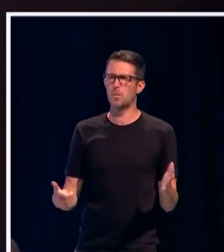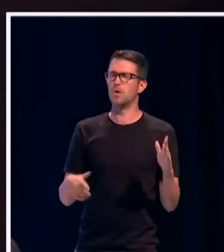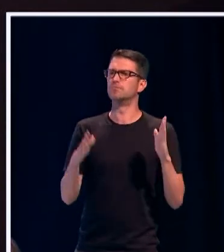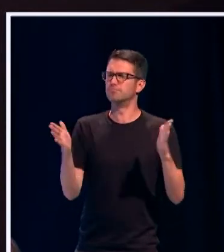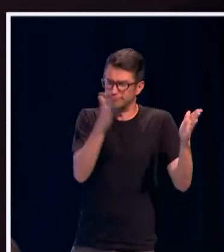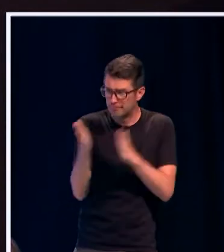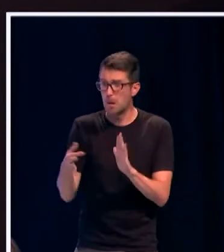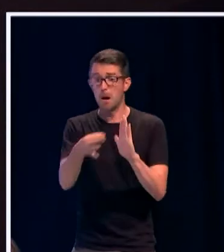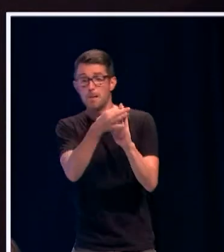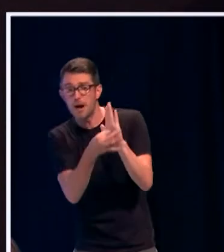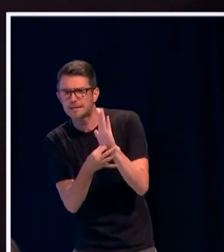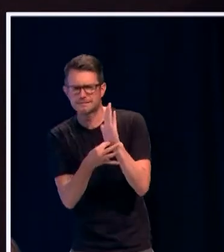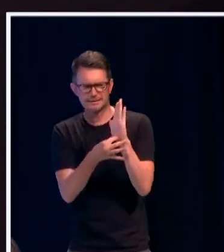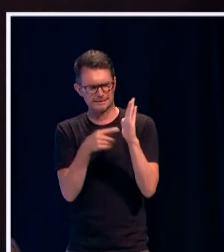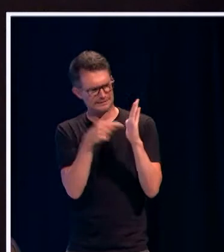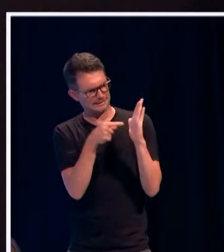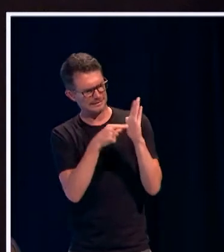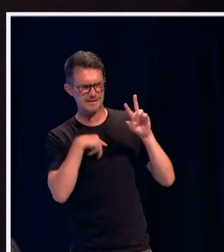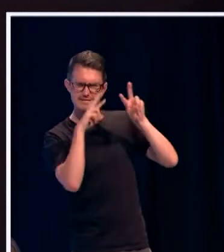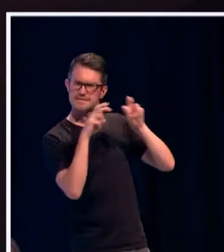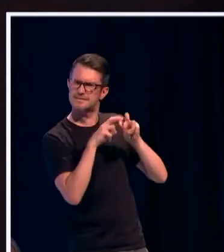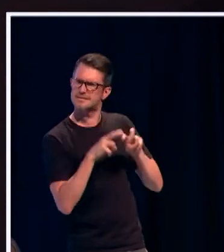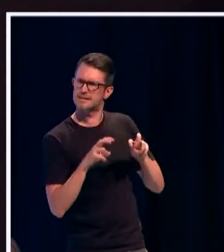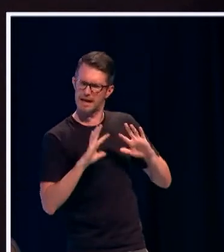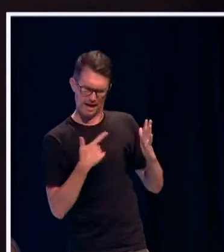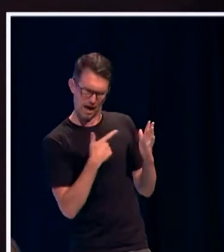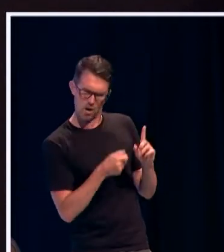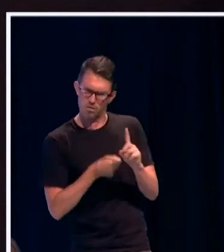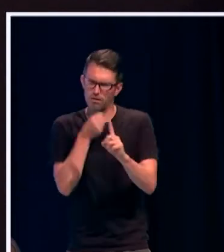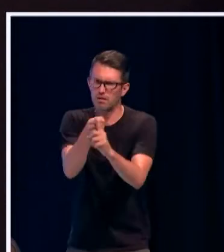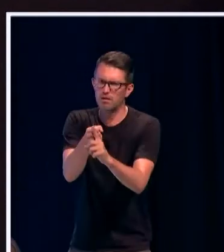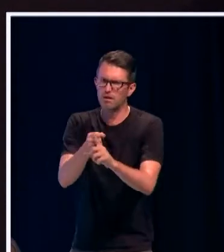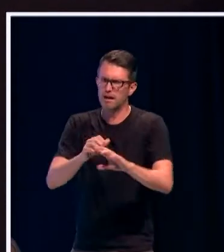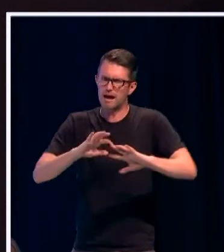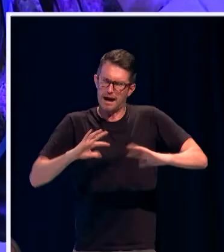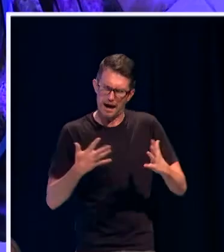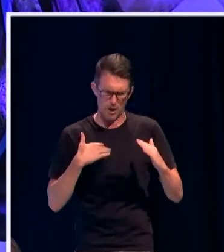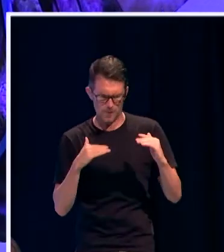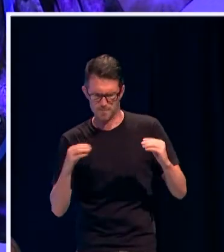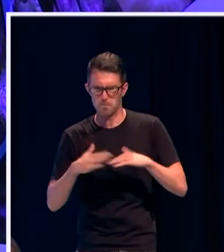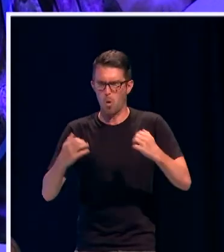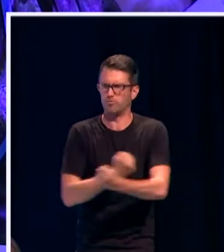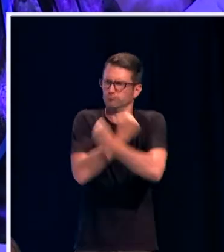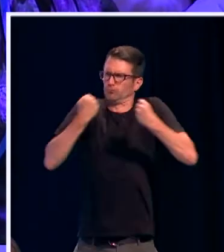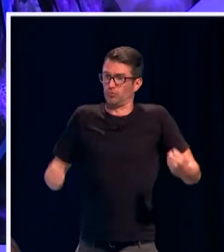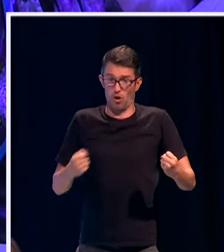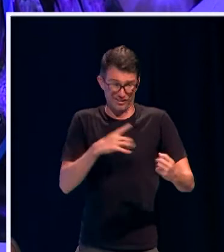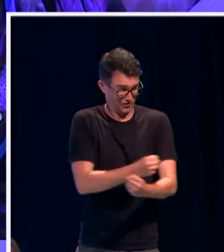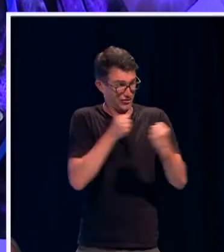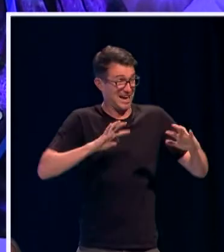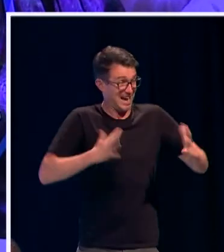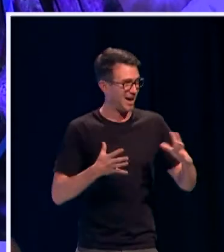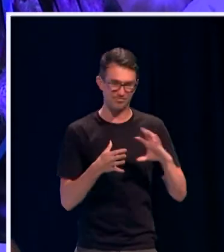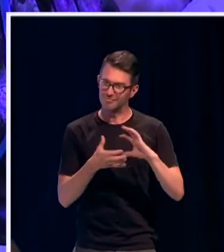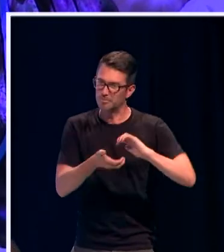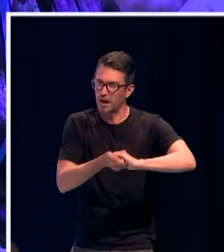ground. We build our collective strength and solidarity among all the stakeholders, and we would like to join hands